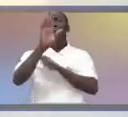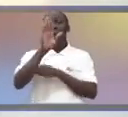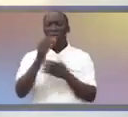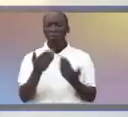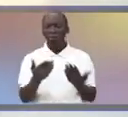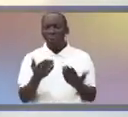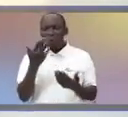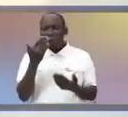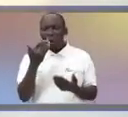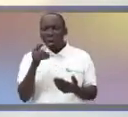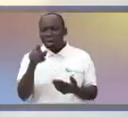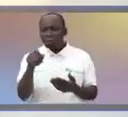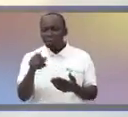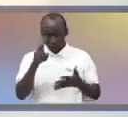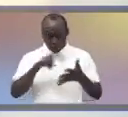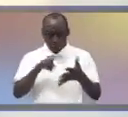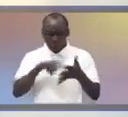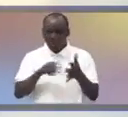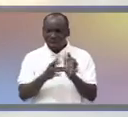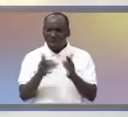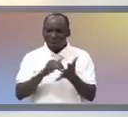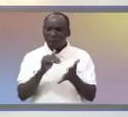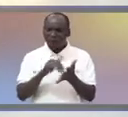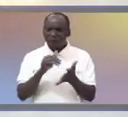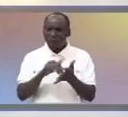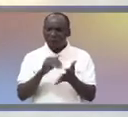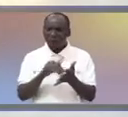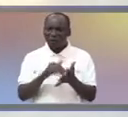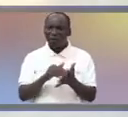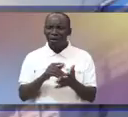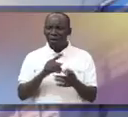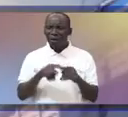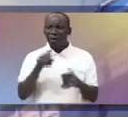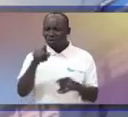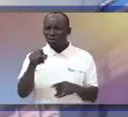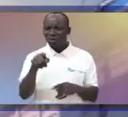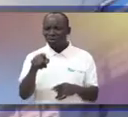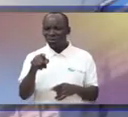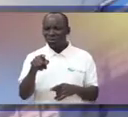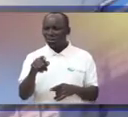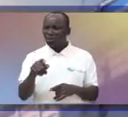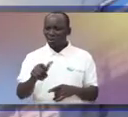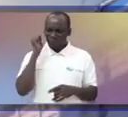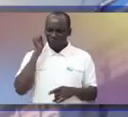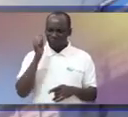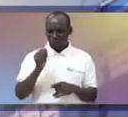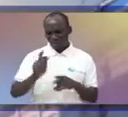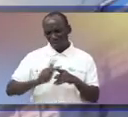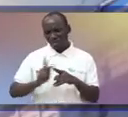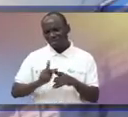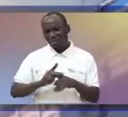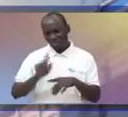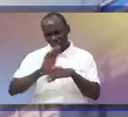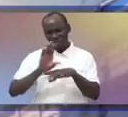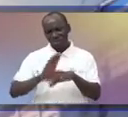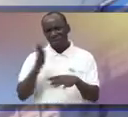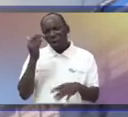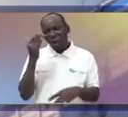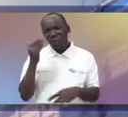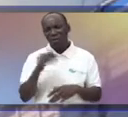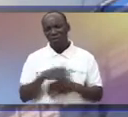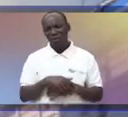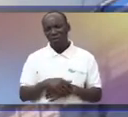tell us, I saw me war Bible room. Adan yin aye kenkan na edibesi ne mo asori mo daso edinsi